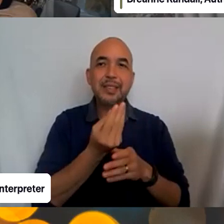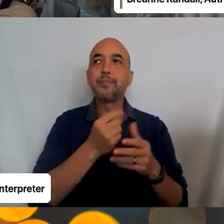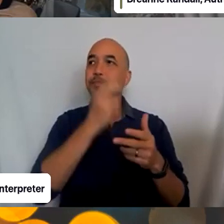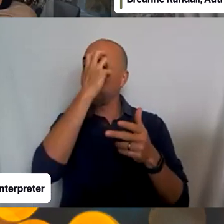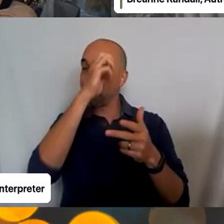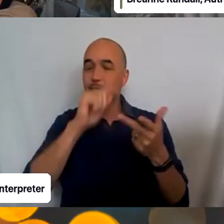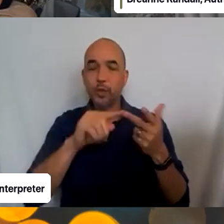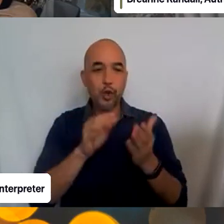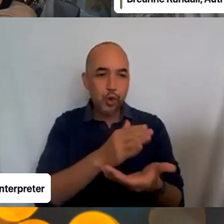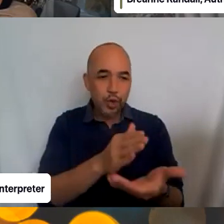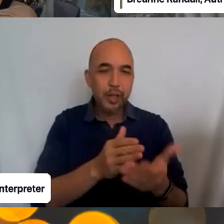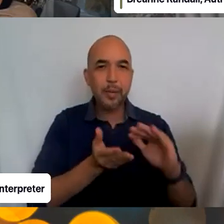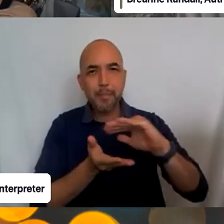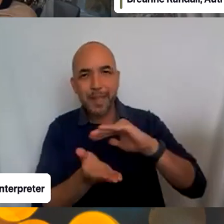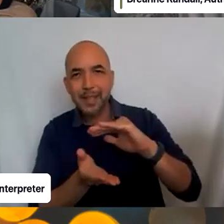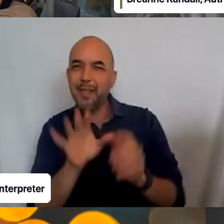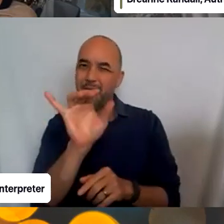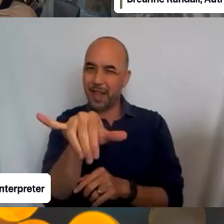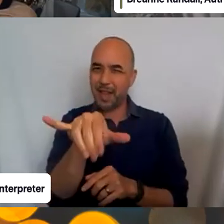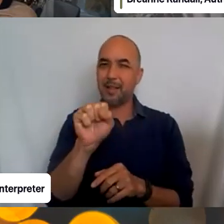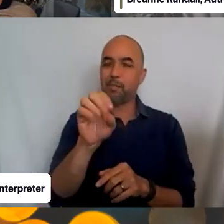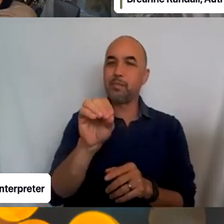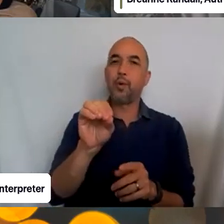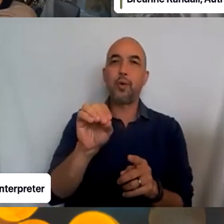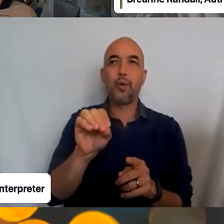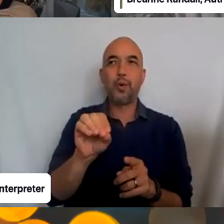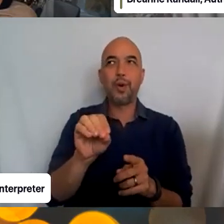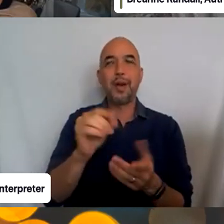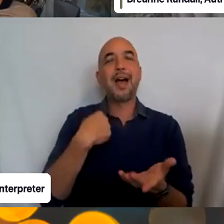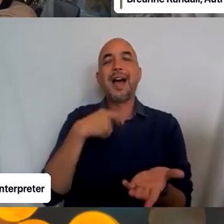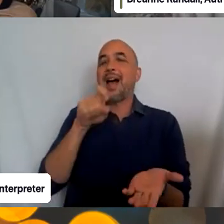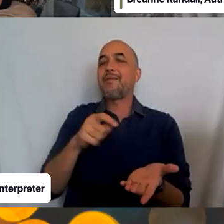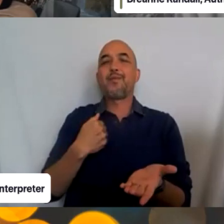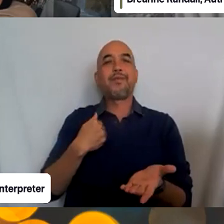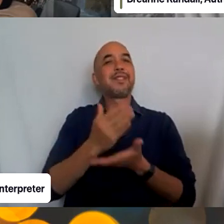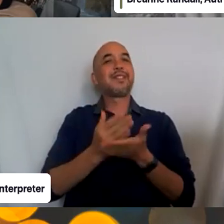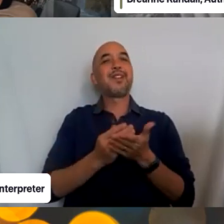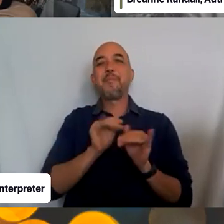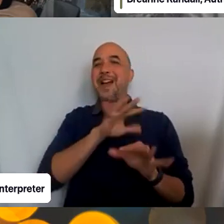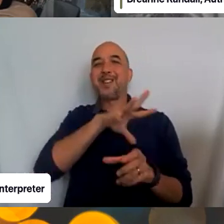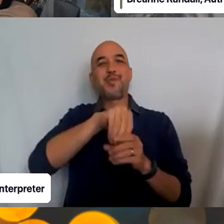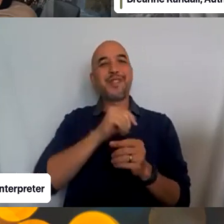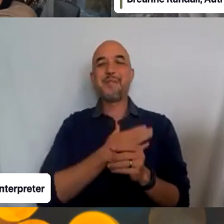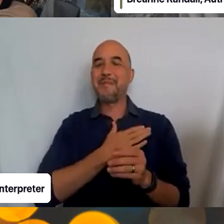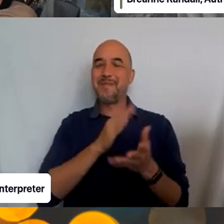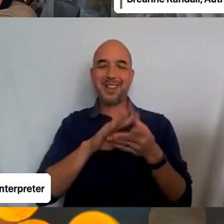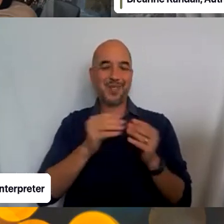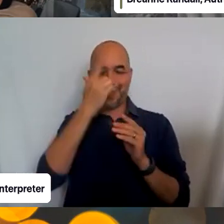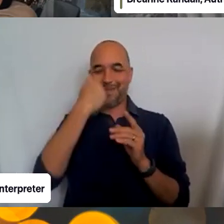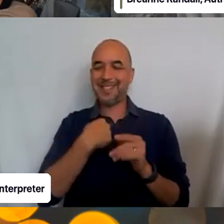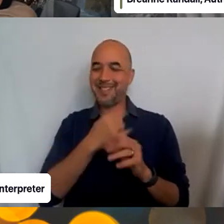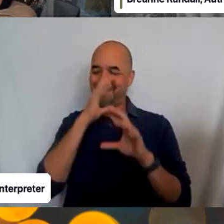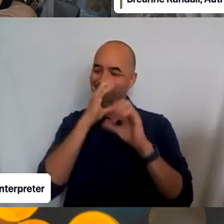knew I always have to have some element of magic because I just love it. And so I think